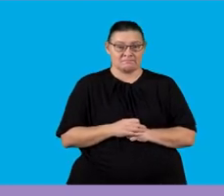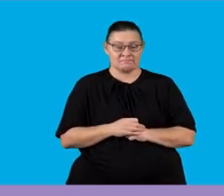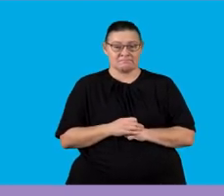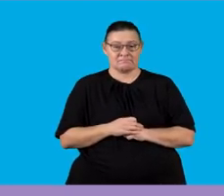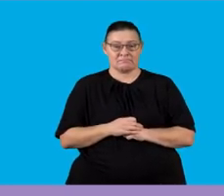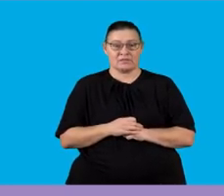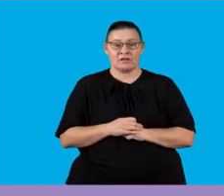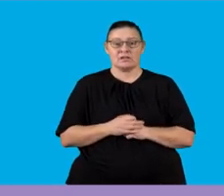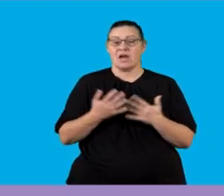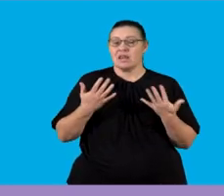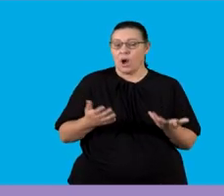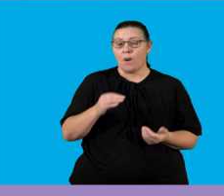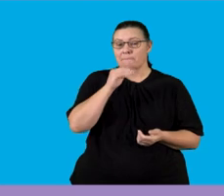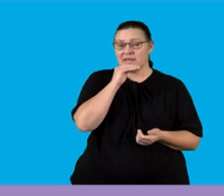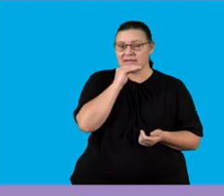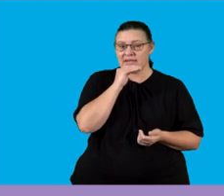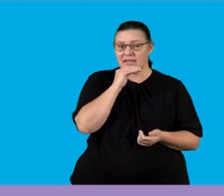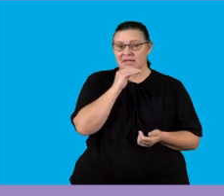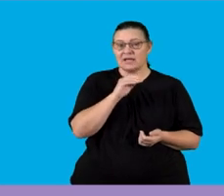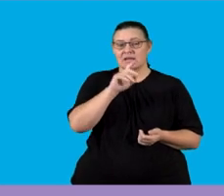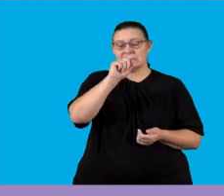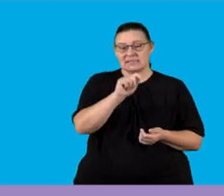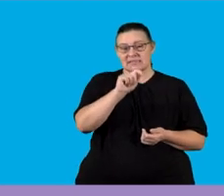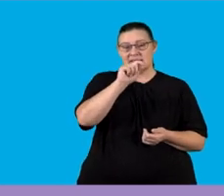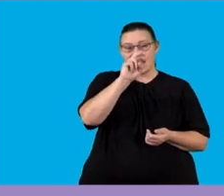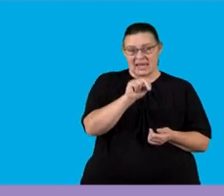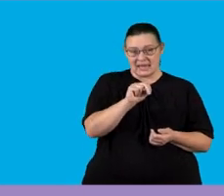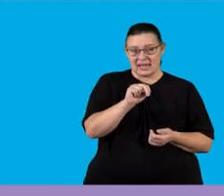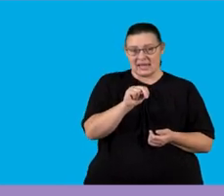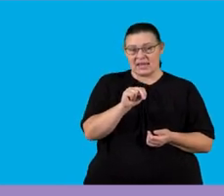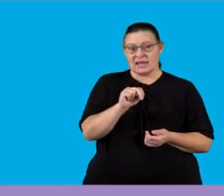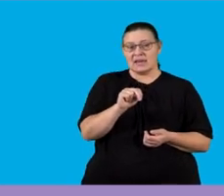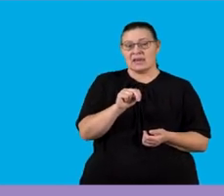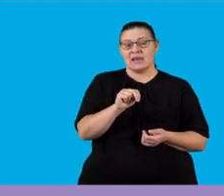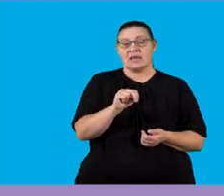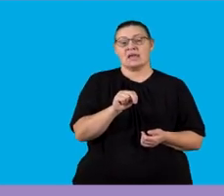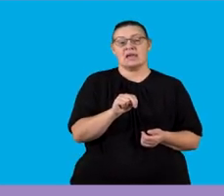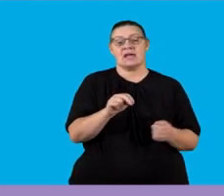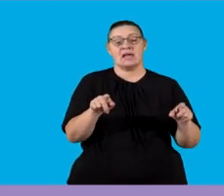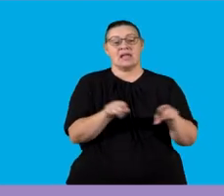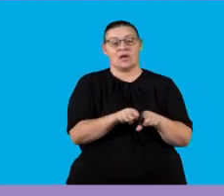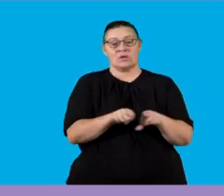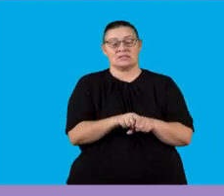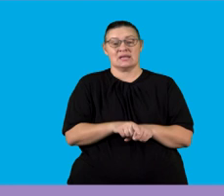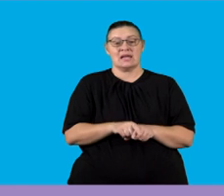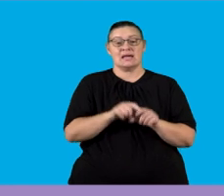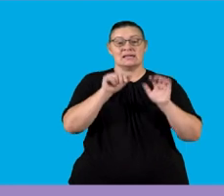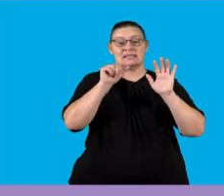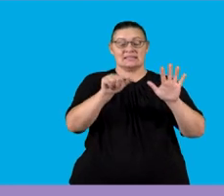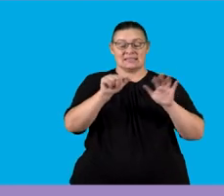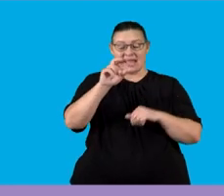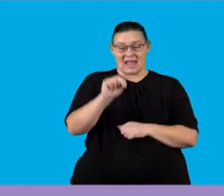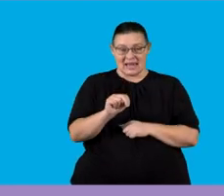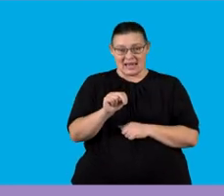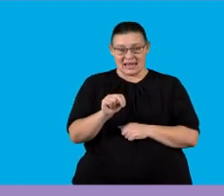by the term number and we subtract our 5. Now the next question there says, which term in the